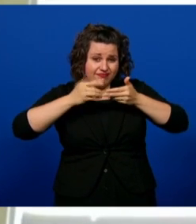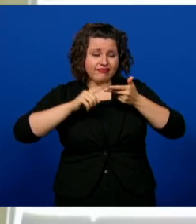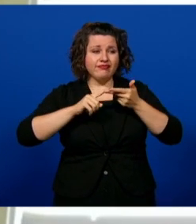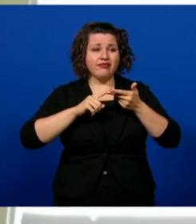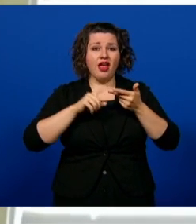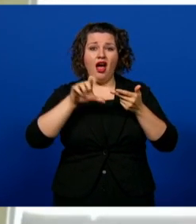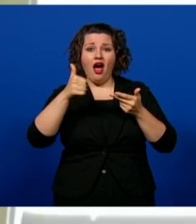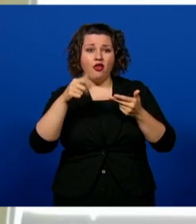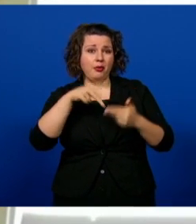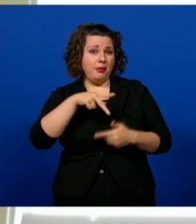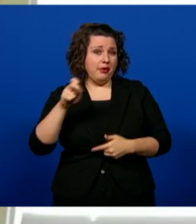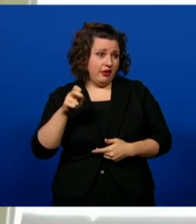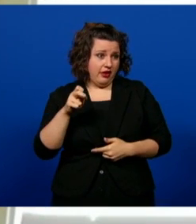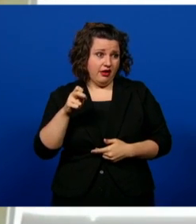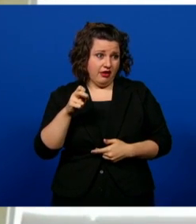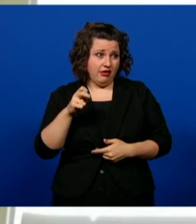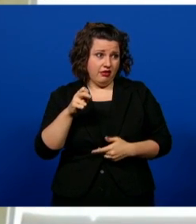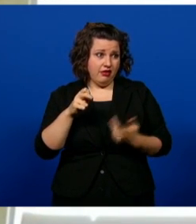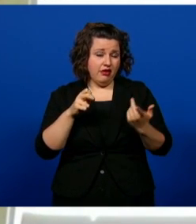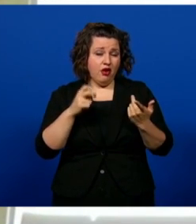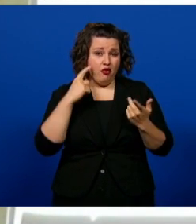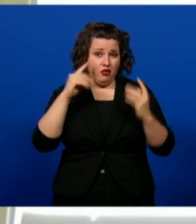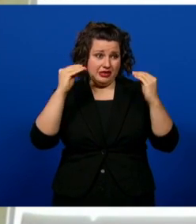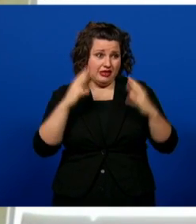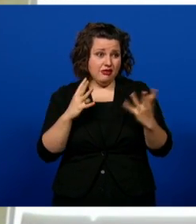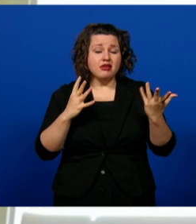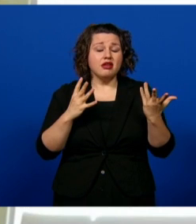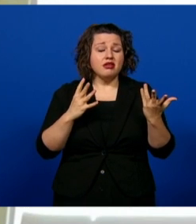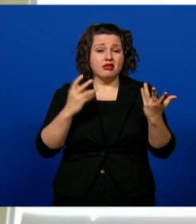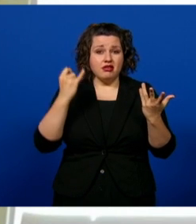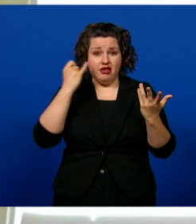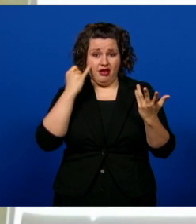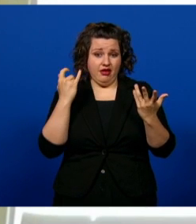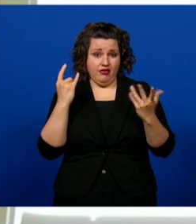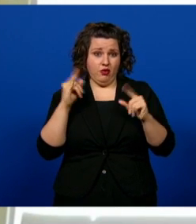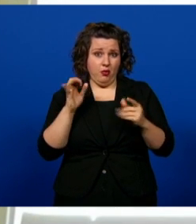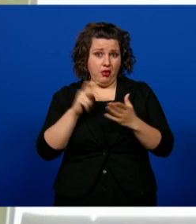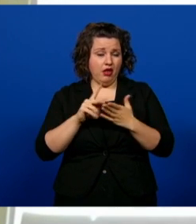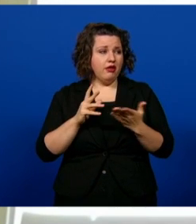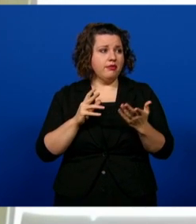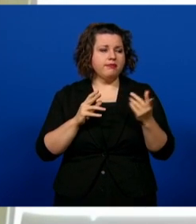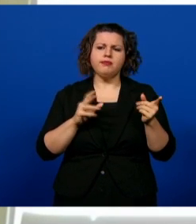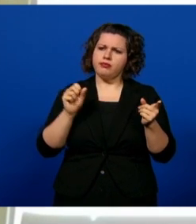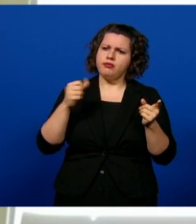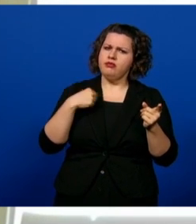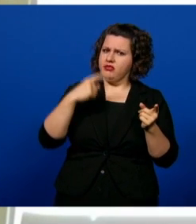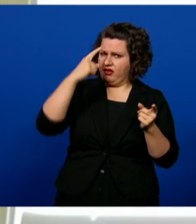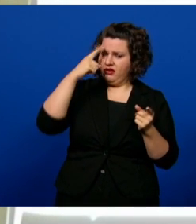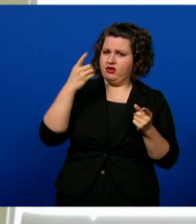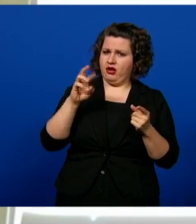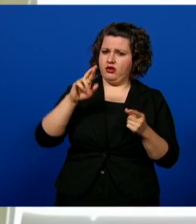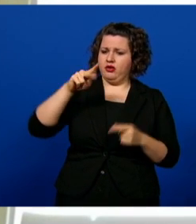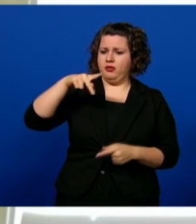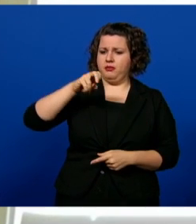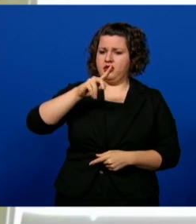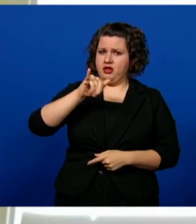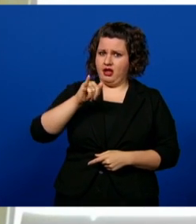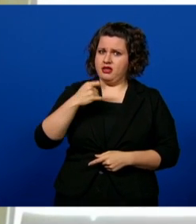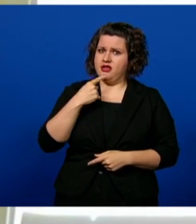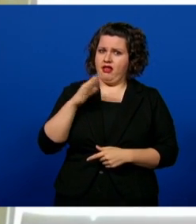PPE, other protective measures for these teachers if they potentially have to go back if they're exposed? I think Dr. Bethany actually alluded to that with the proper